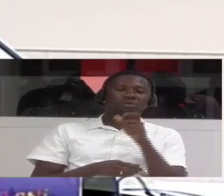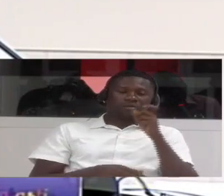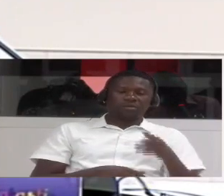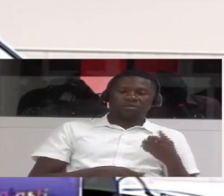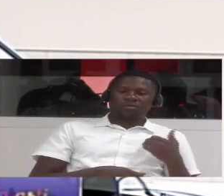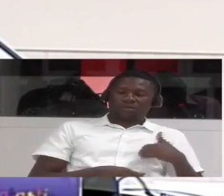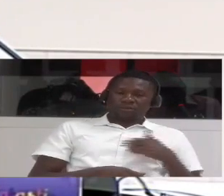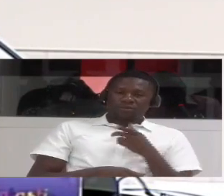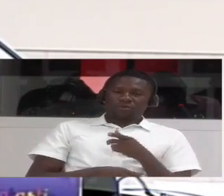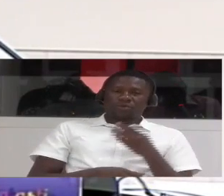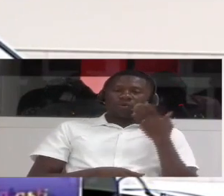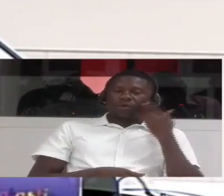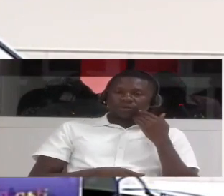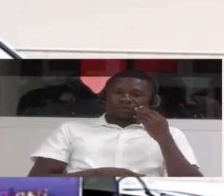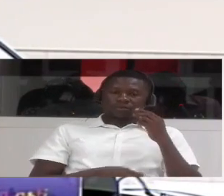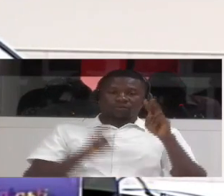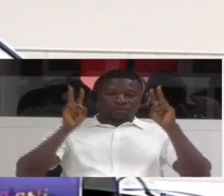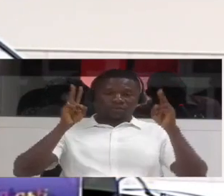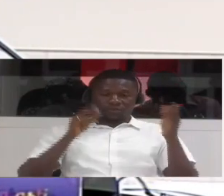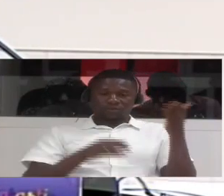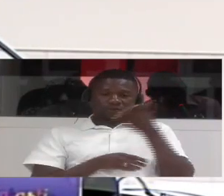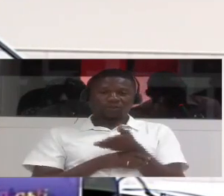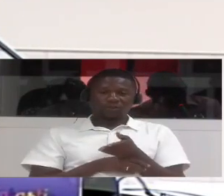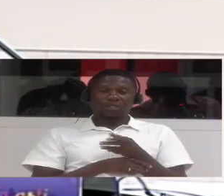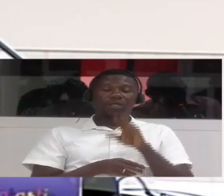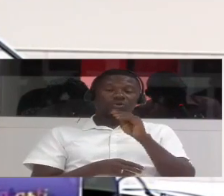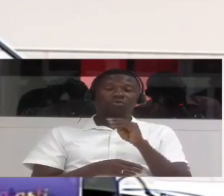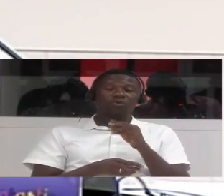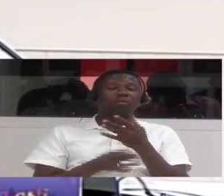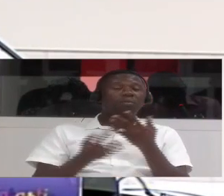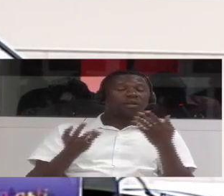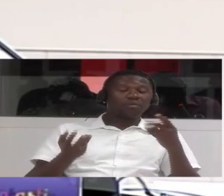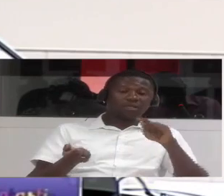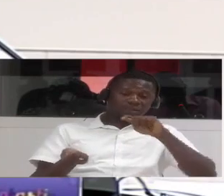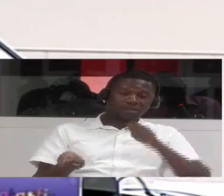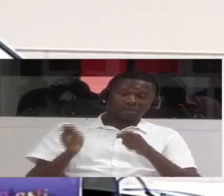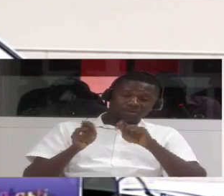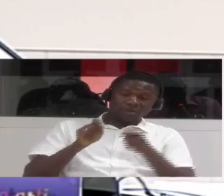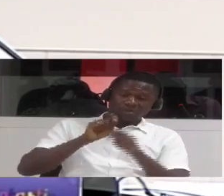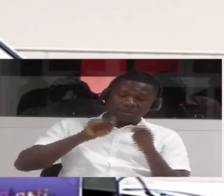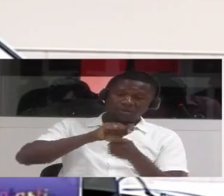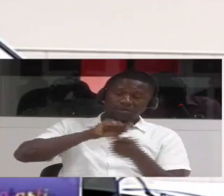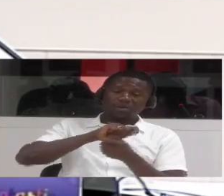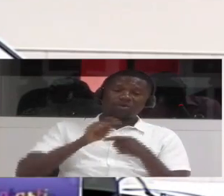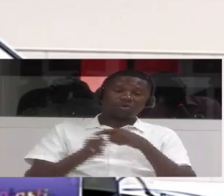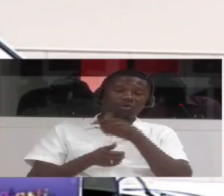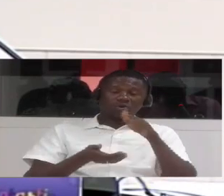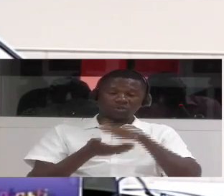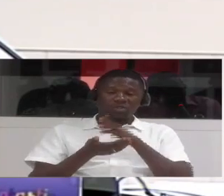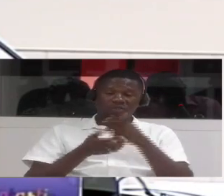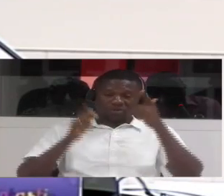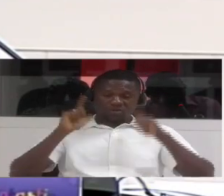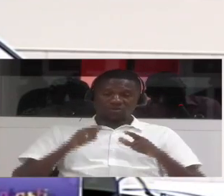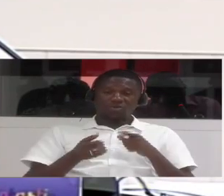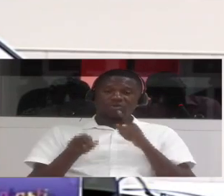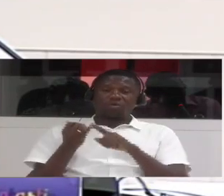came, he did a lot of amendments on these laws. So one of the laws, of